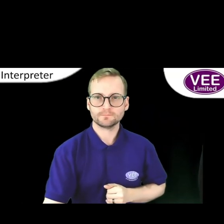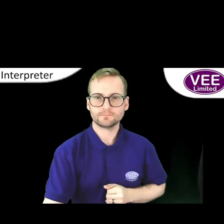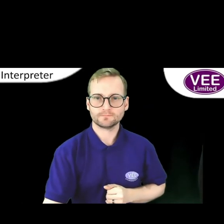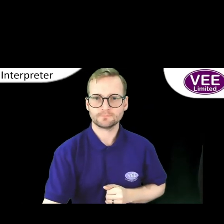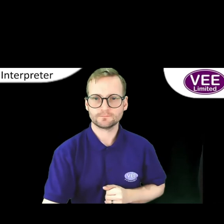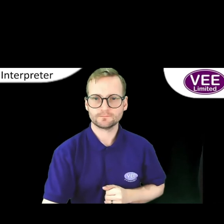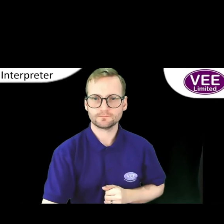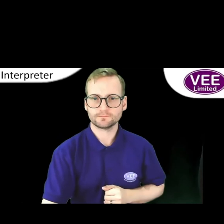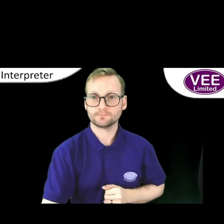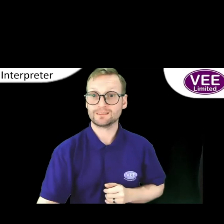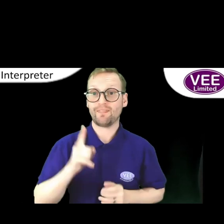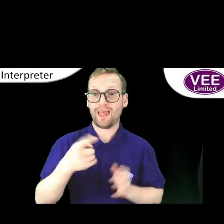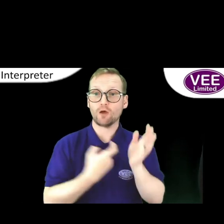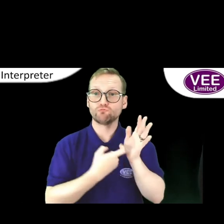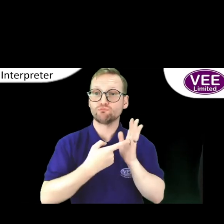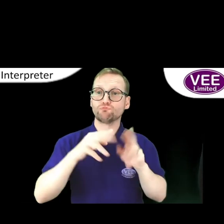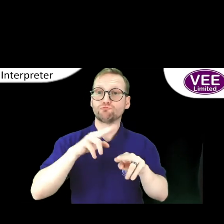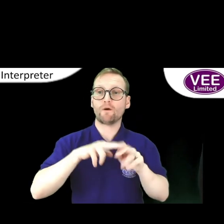Rufford Park.